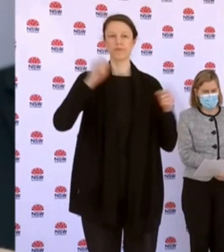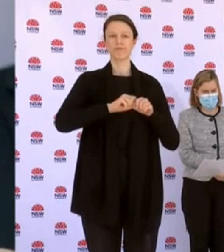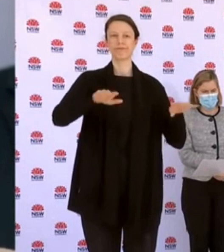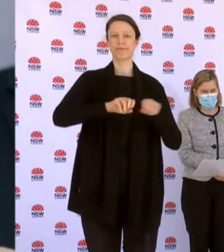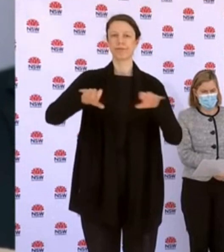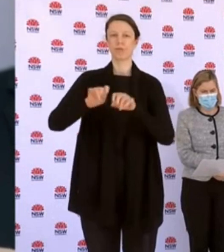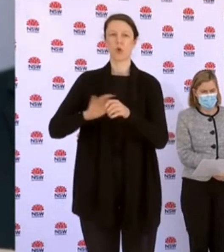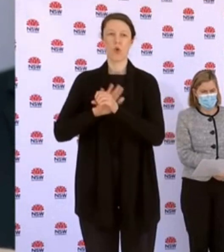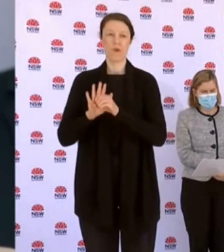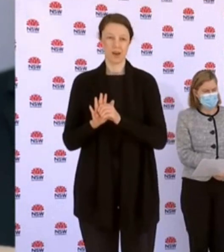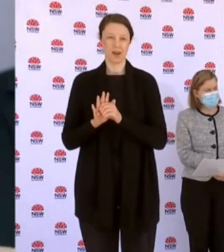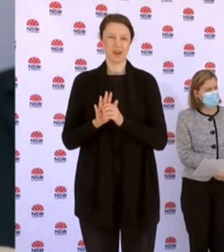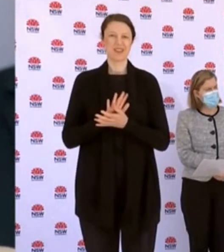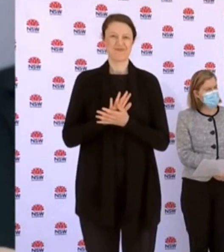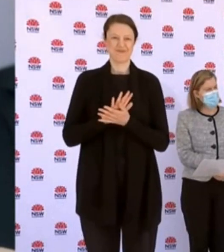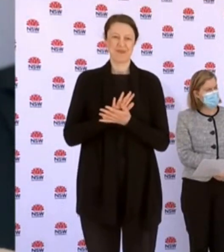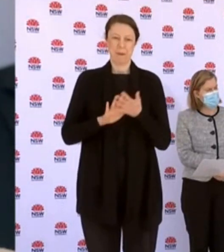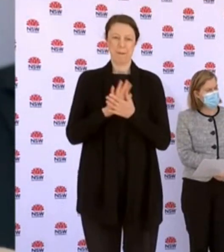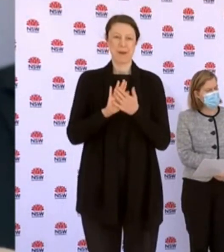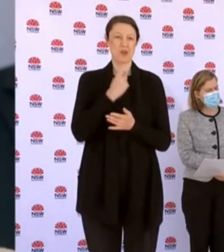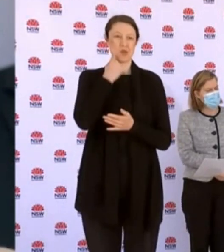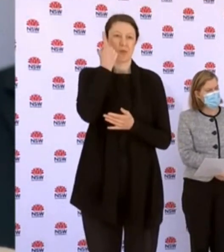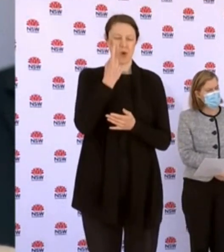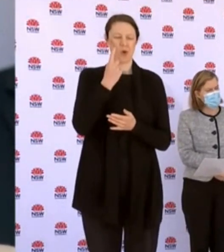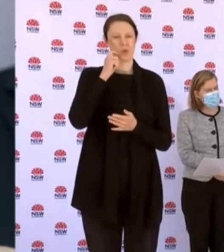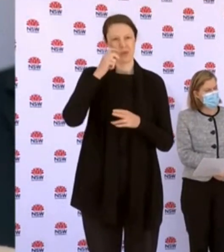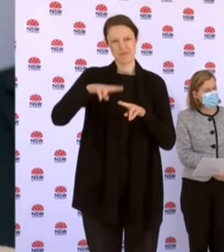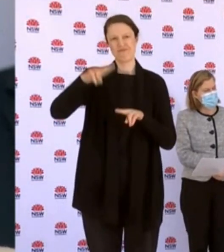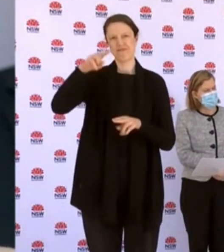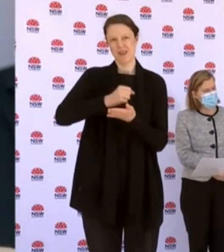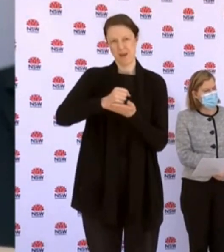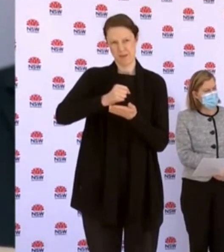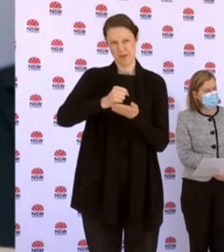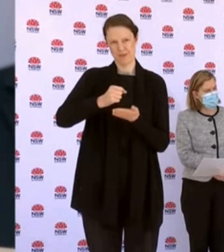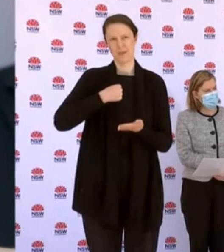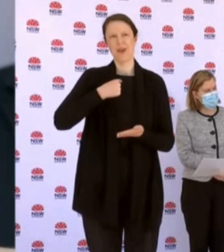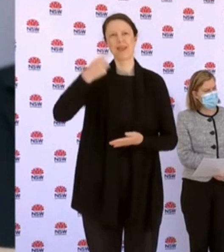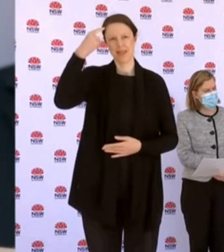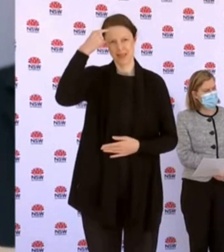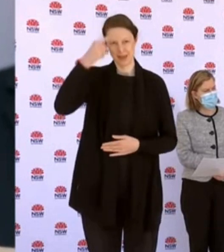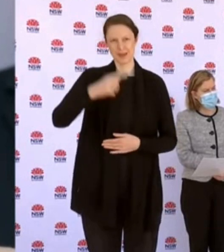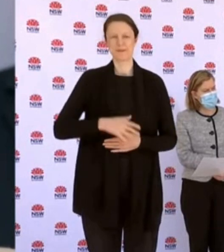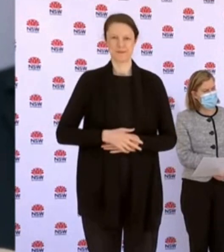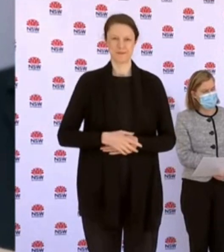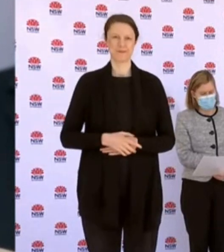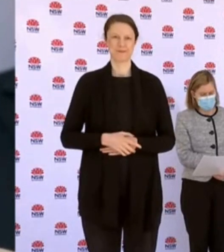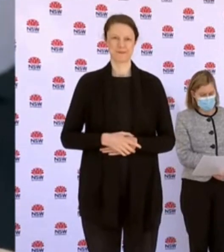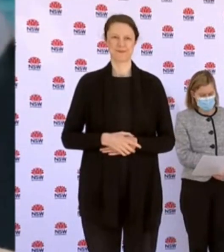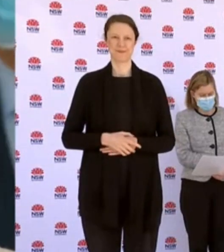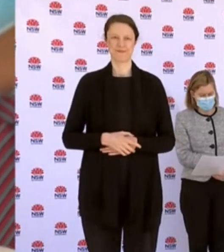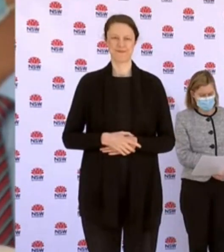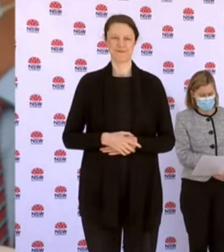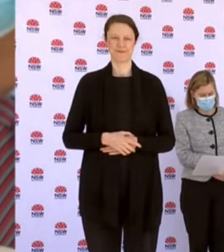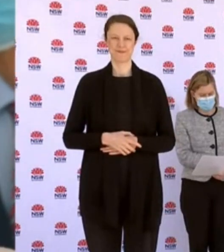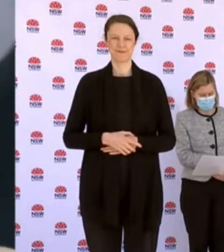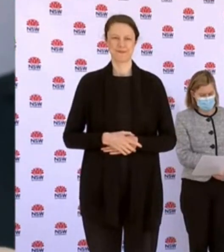I am predicting we will have higher case numbers tomorrow. Now, I want to send the following strong message to the